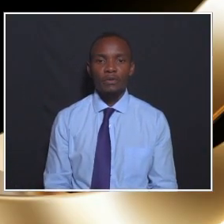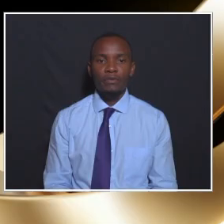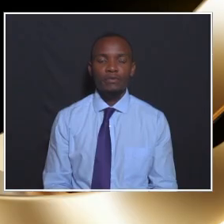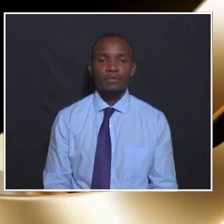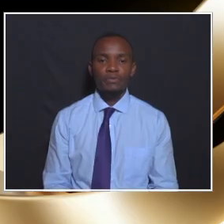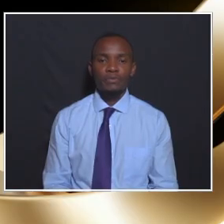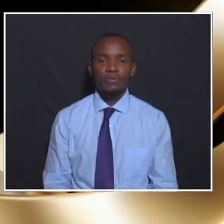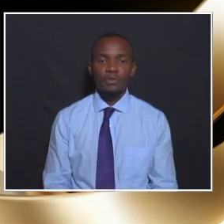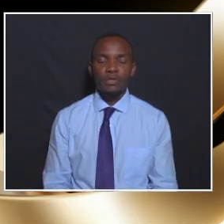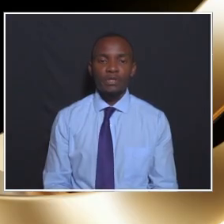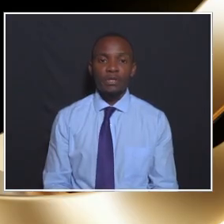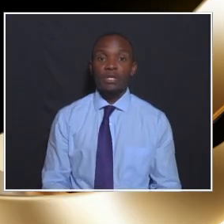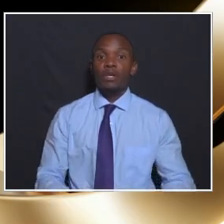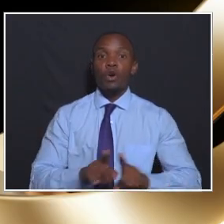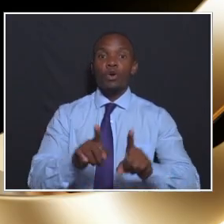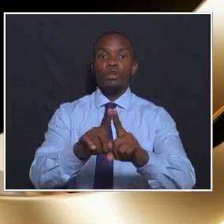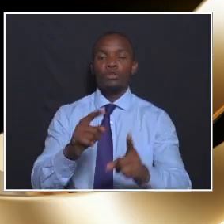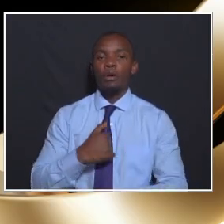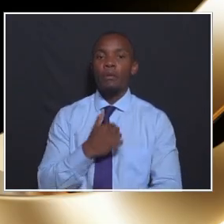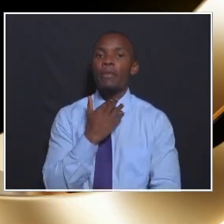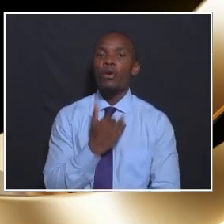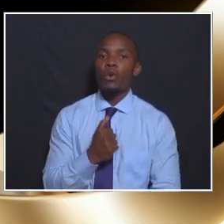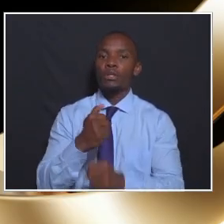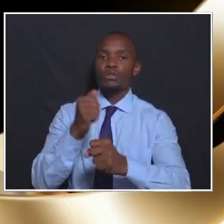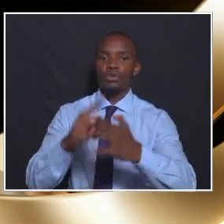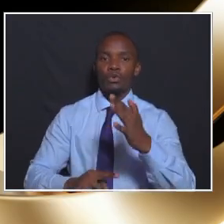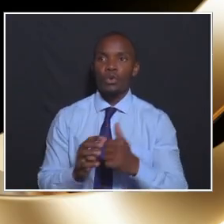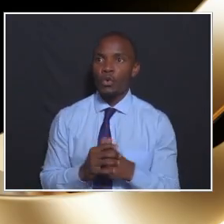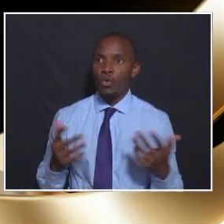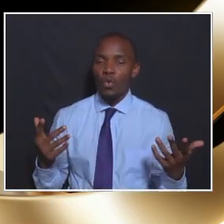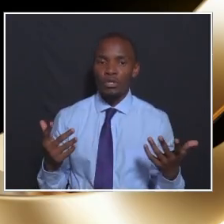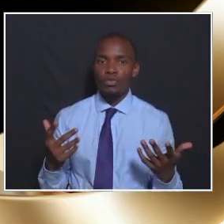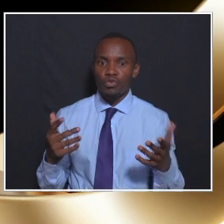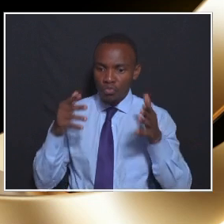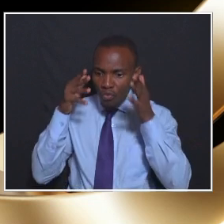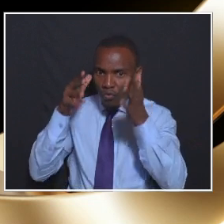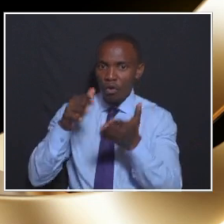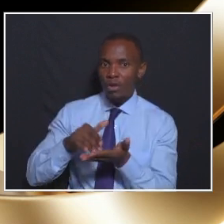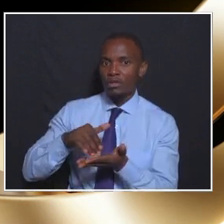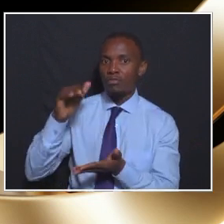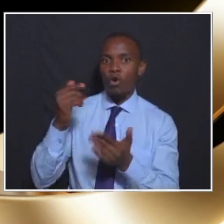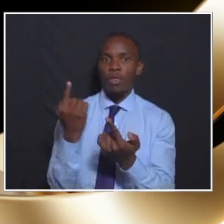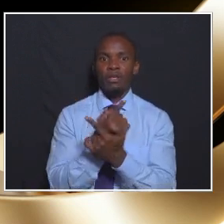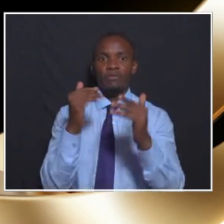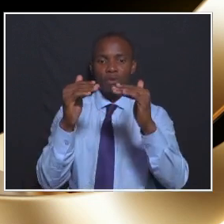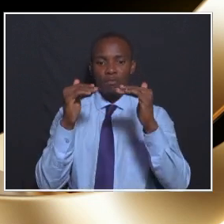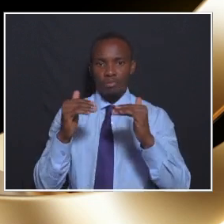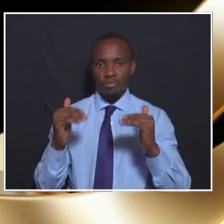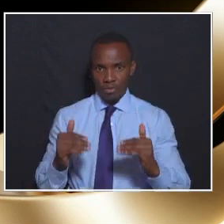I wanted also to dive deep in the stages of production.